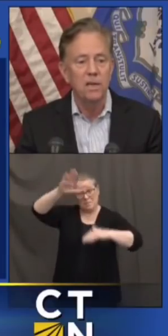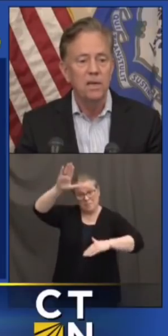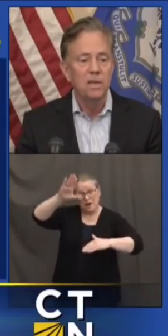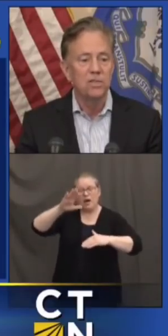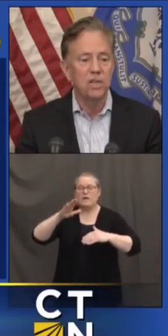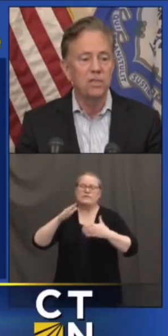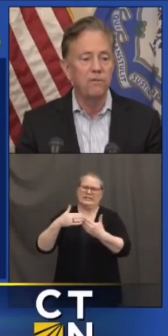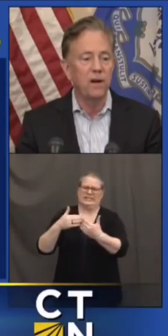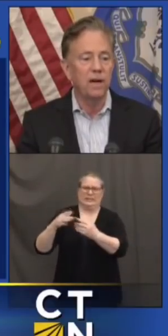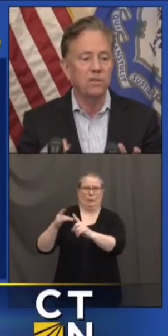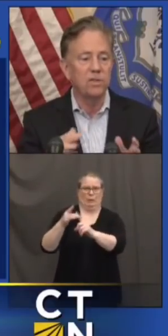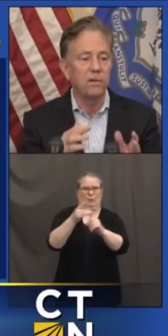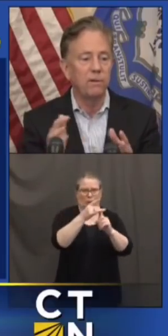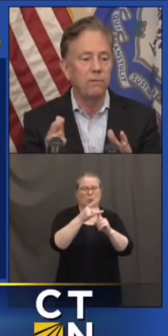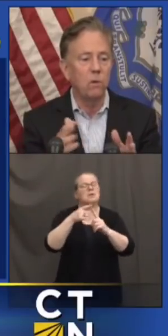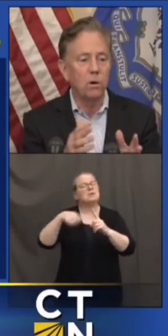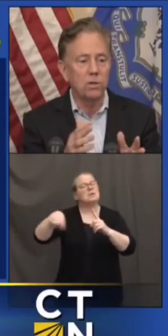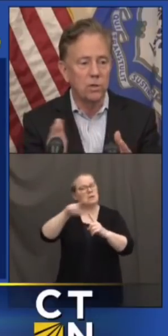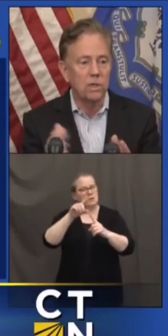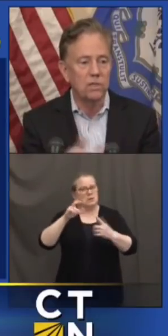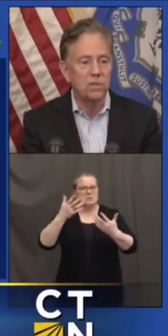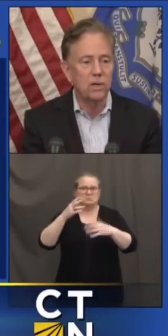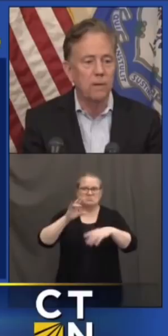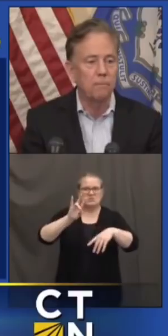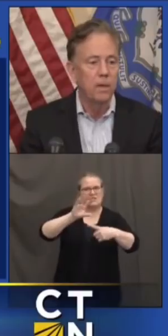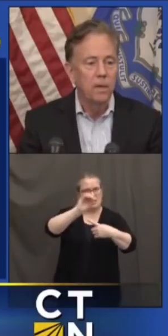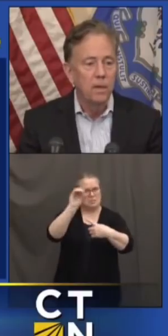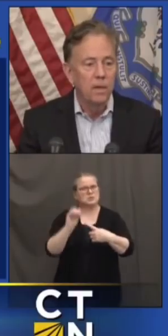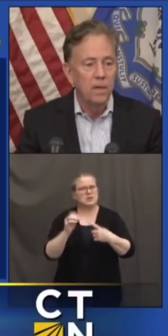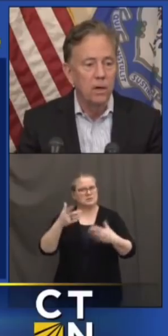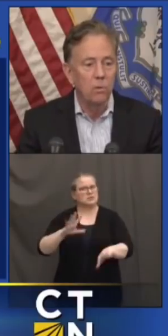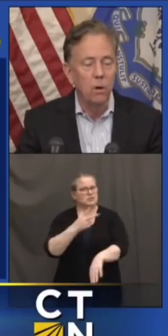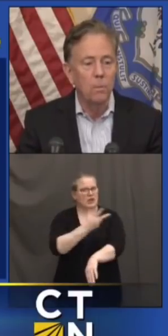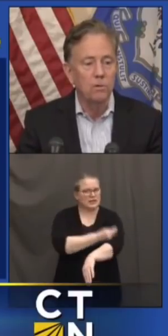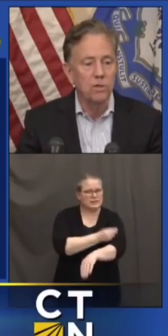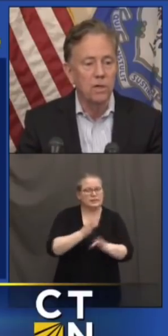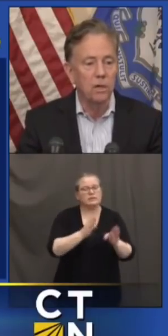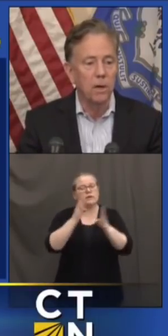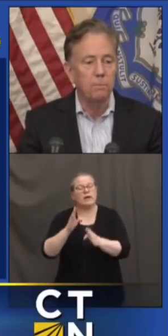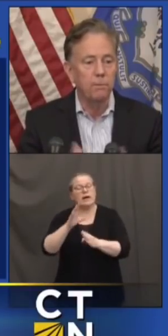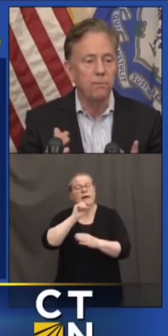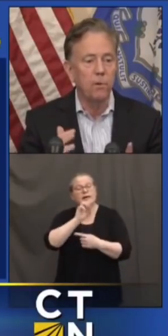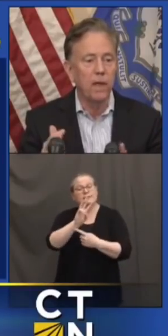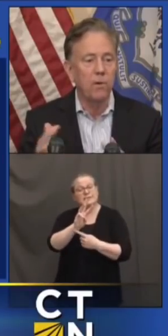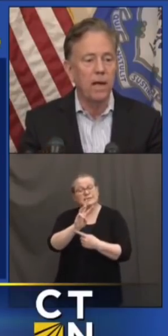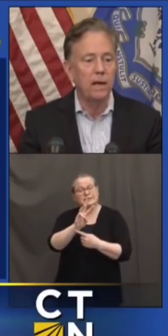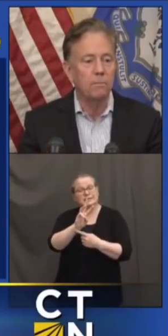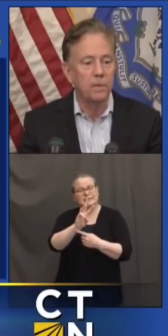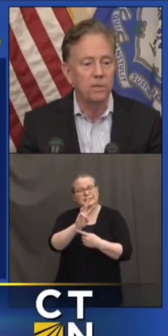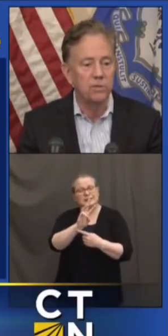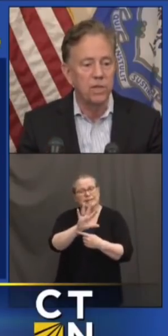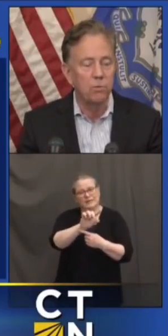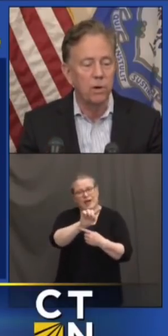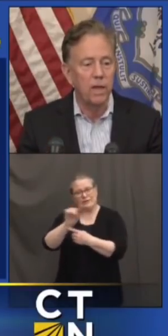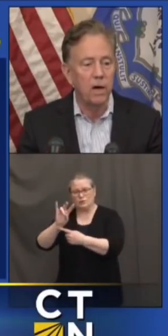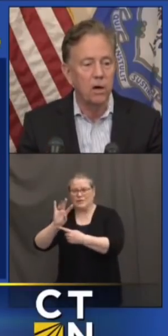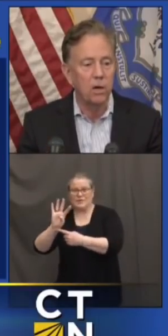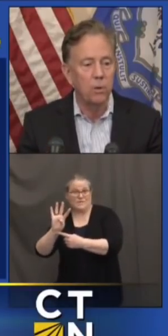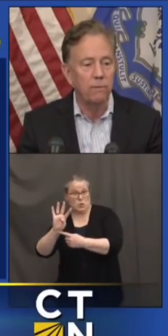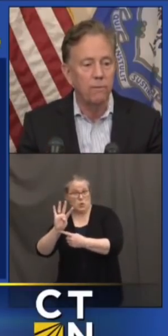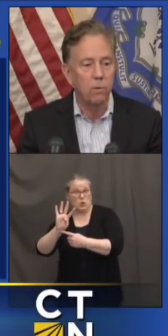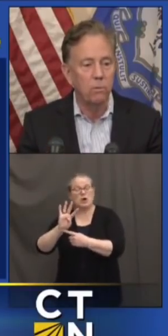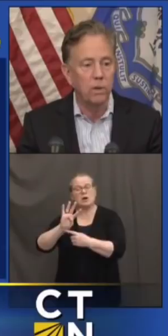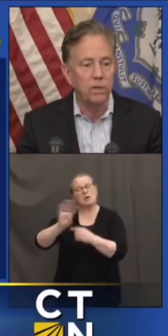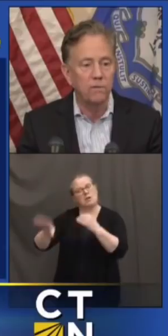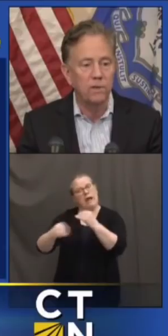vaccinated. 65 to 74 took us almost another month before they were added, but you see where they are